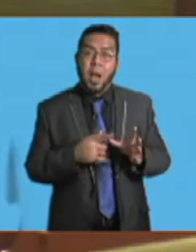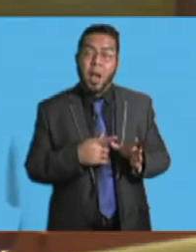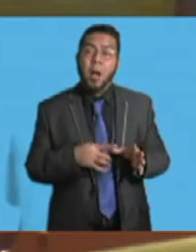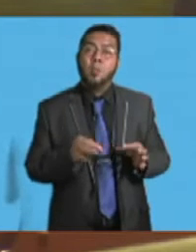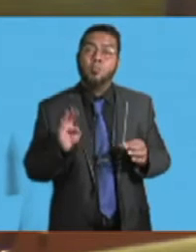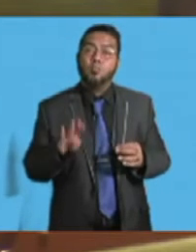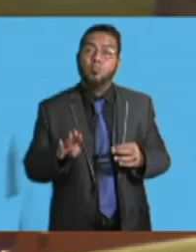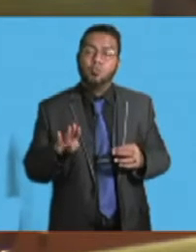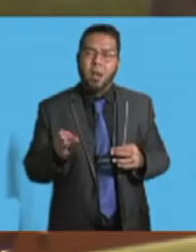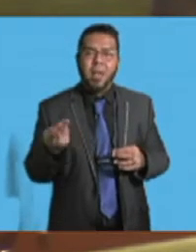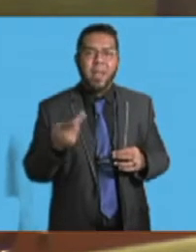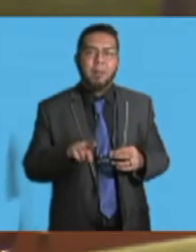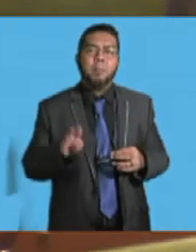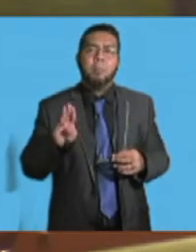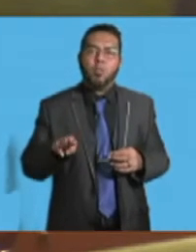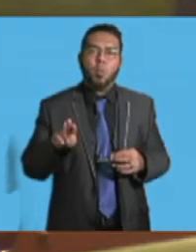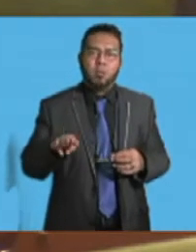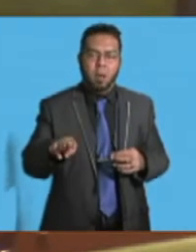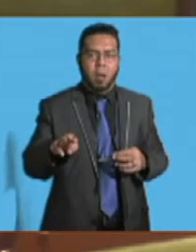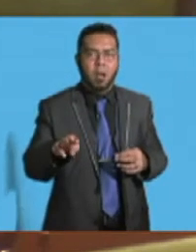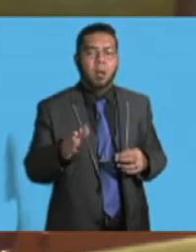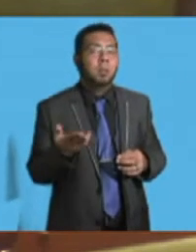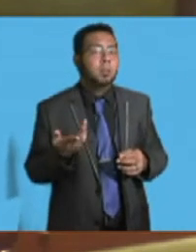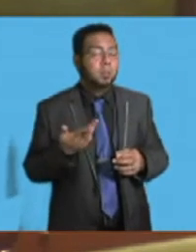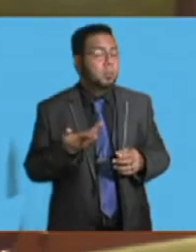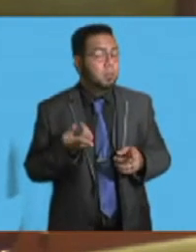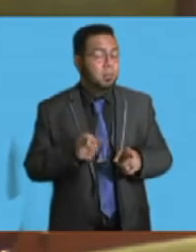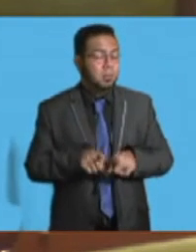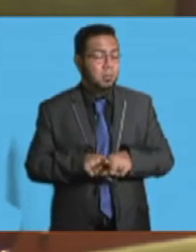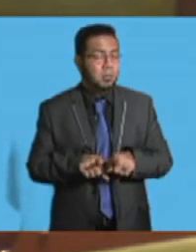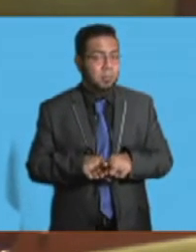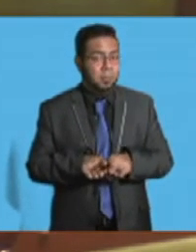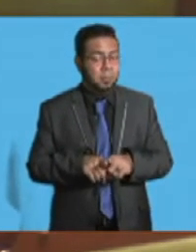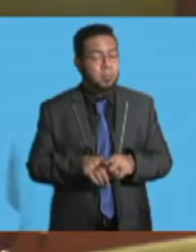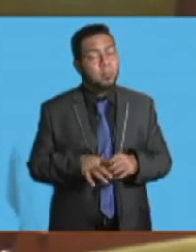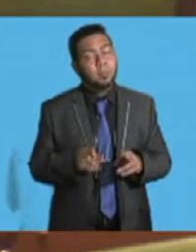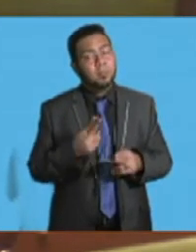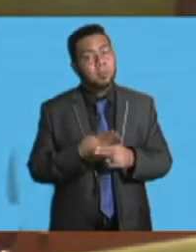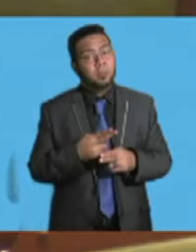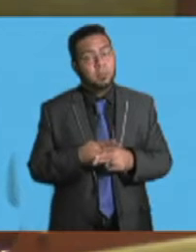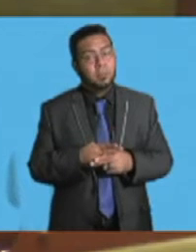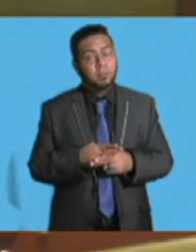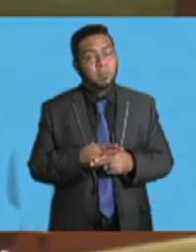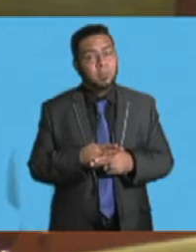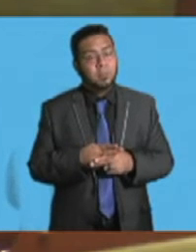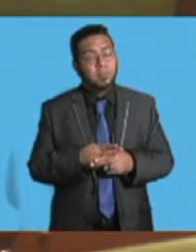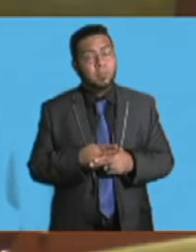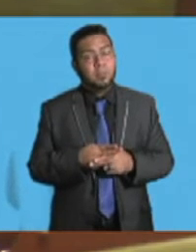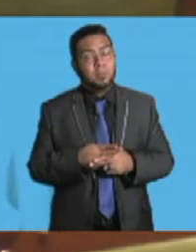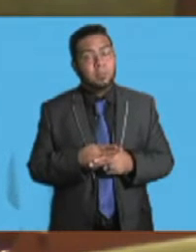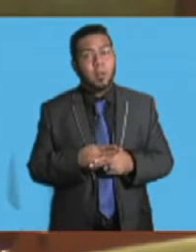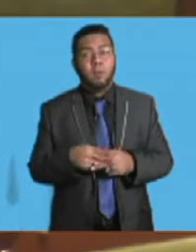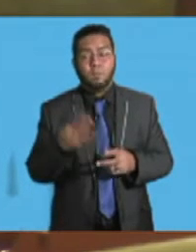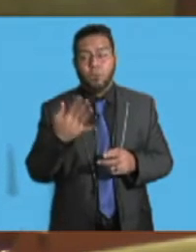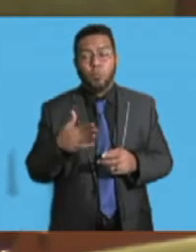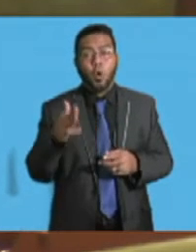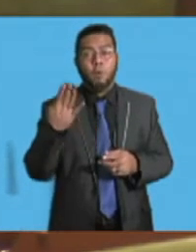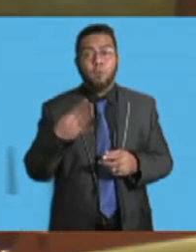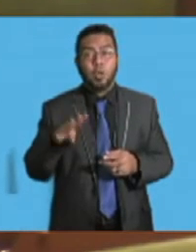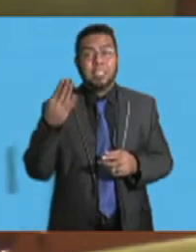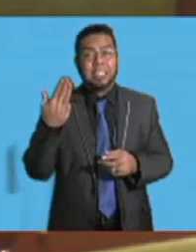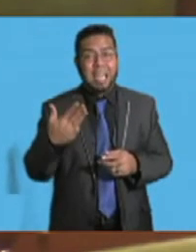Bua, and Maduata. BQA farms, Madam Speaker, Fiji has 49 communities under the